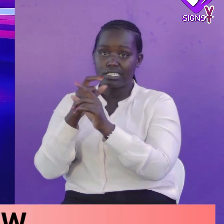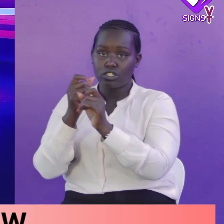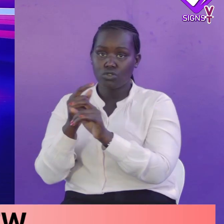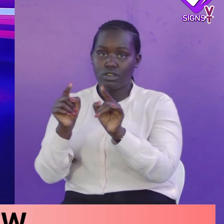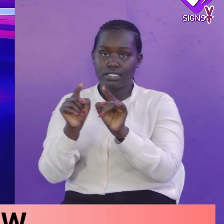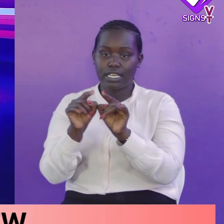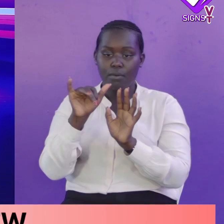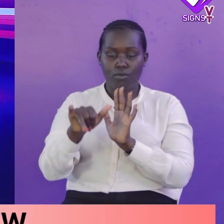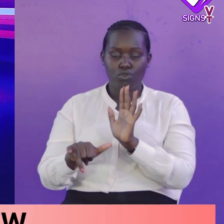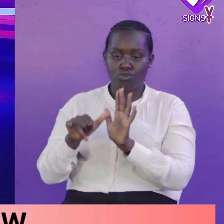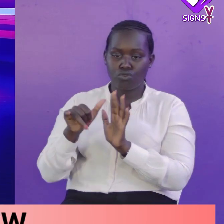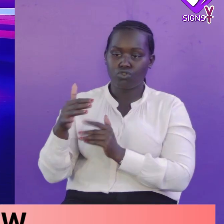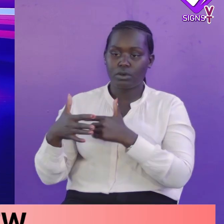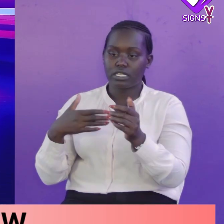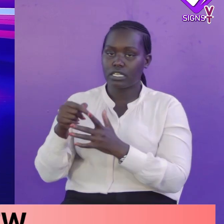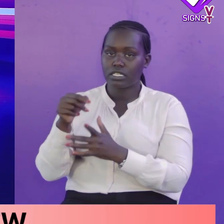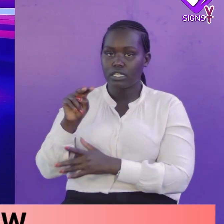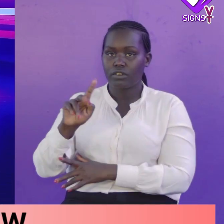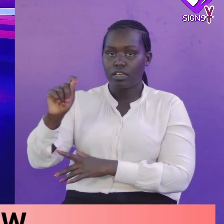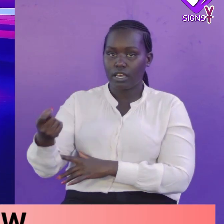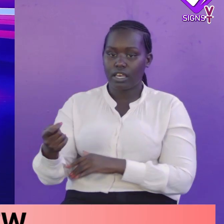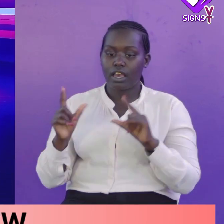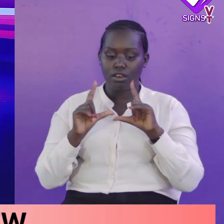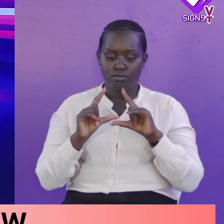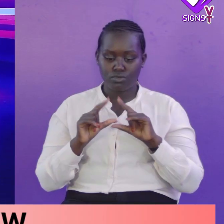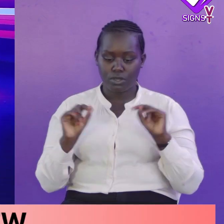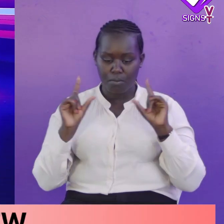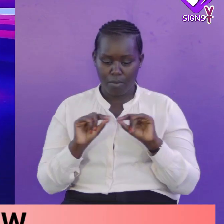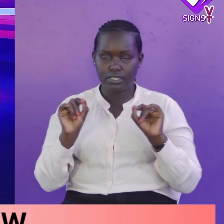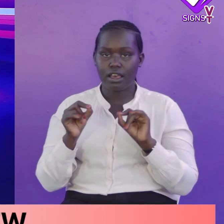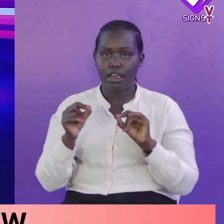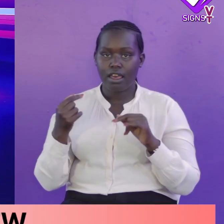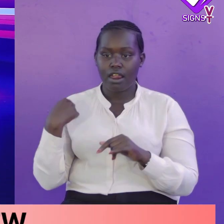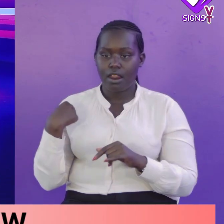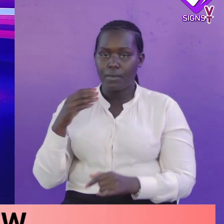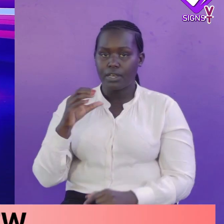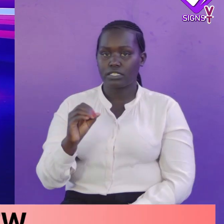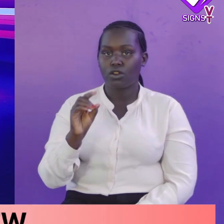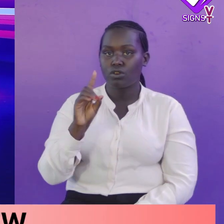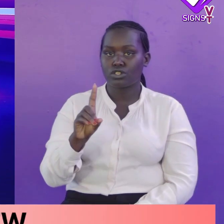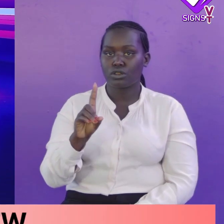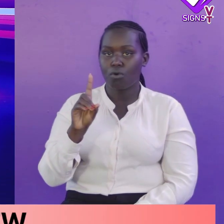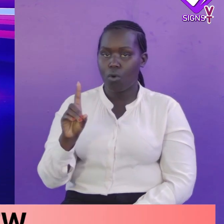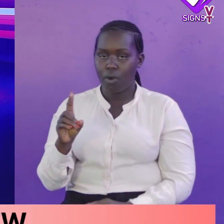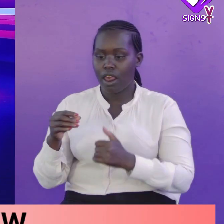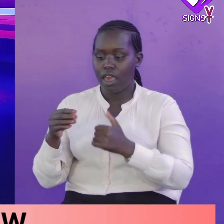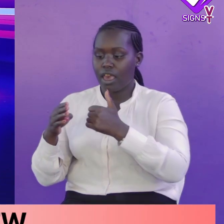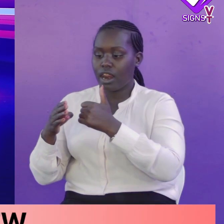TV Kenya. Not forgetting our SMS and WhatsApp number 0111